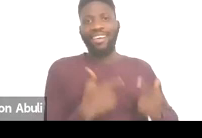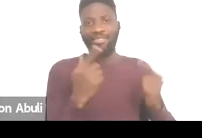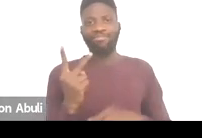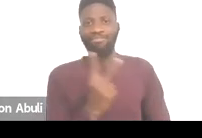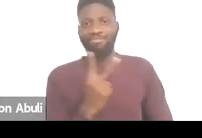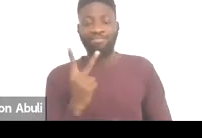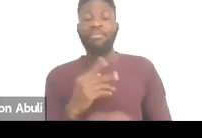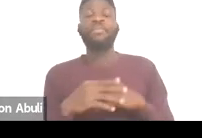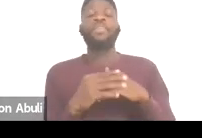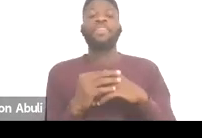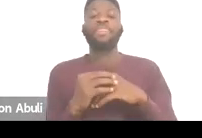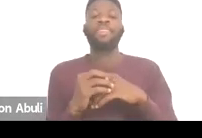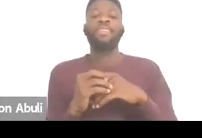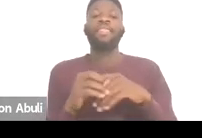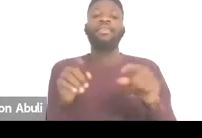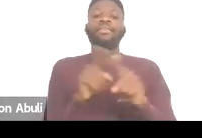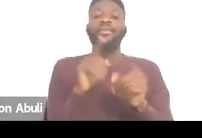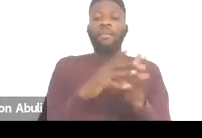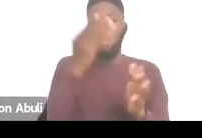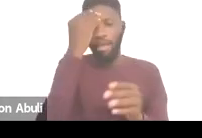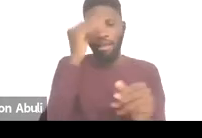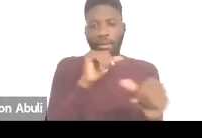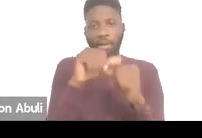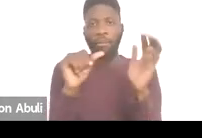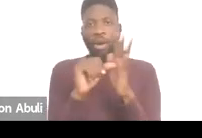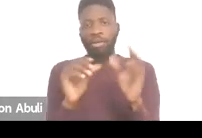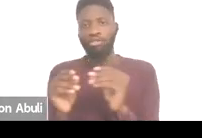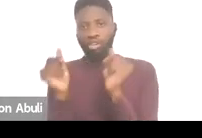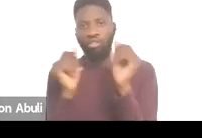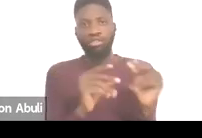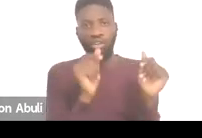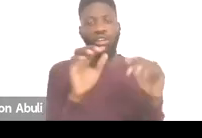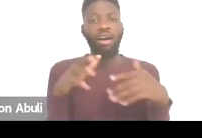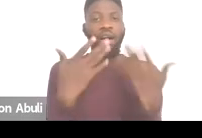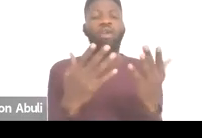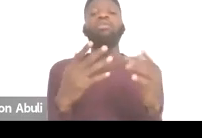Also, we learn about problem solving and conflict resolution.